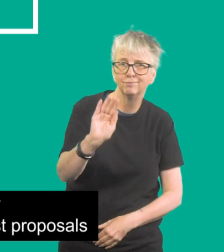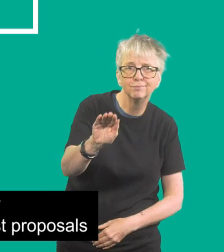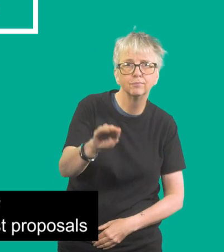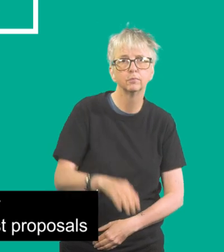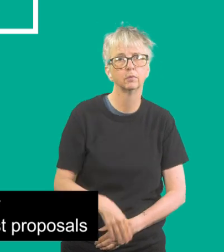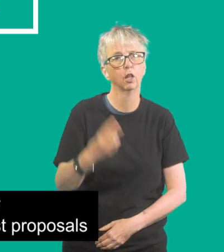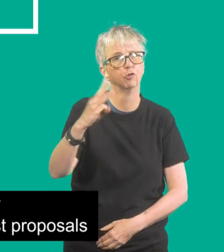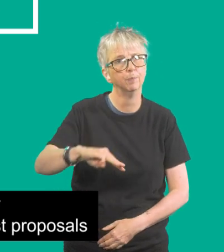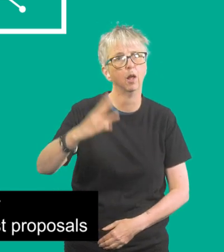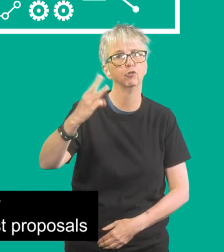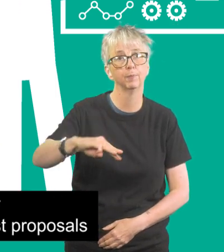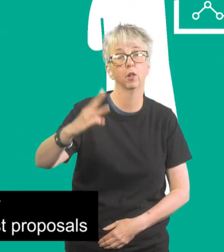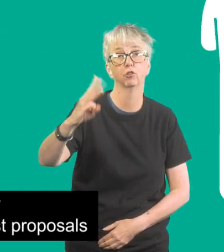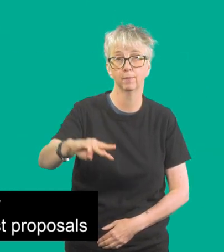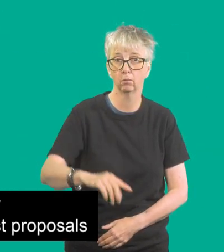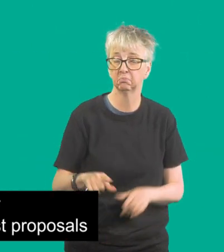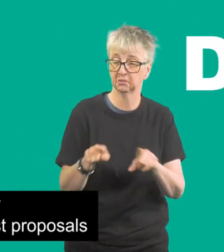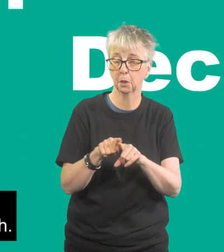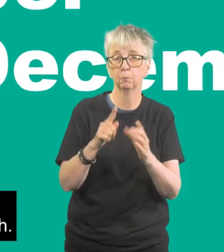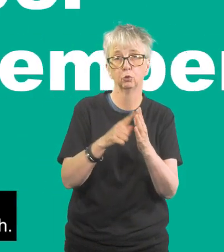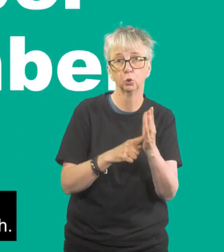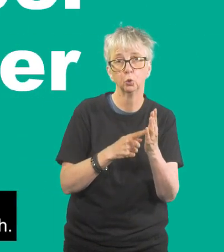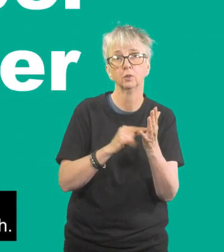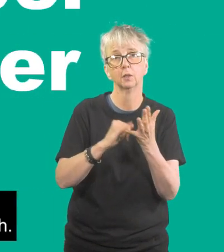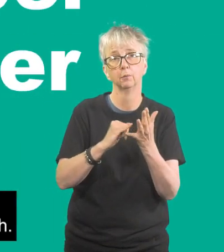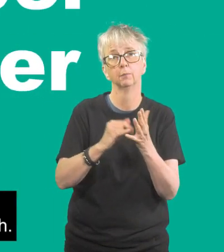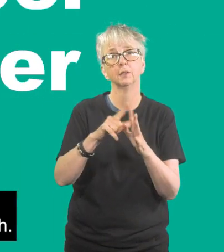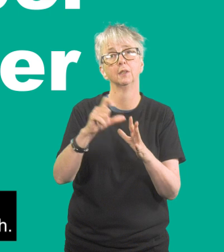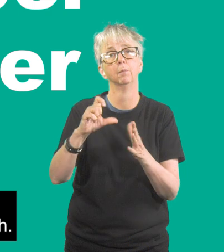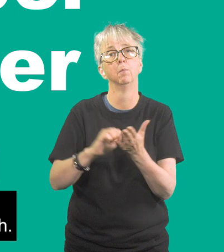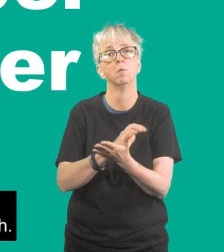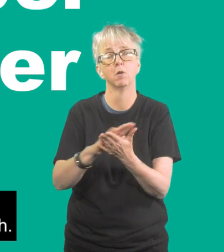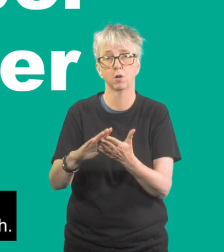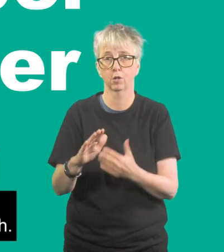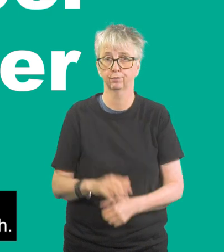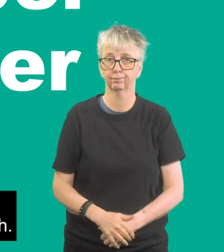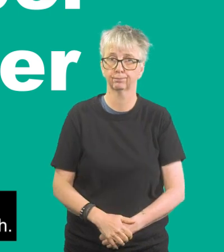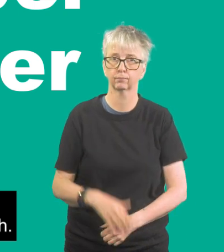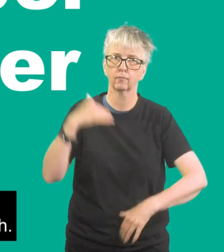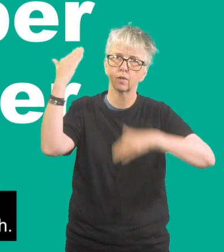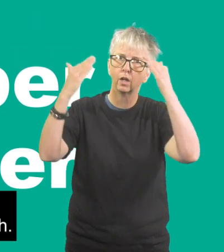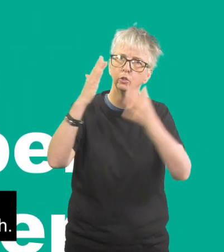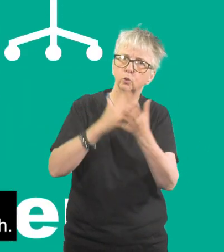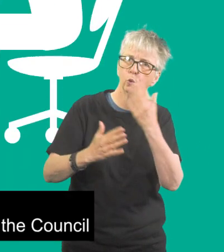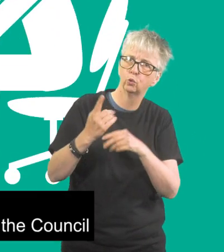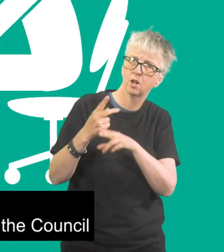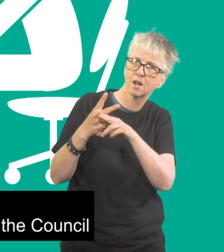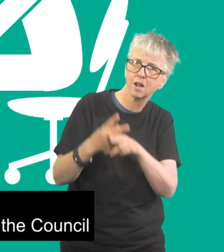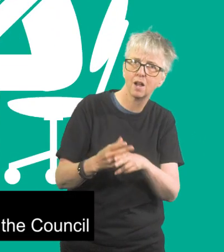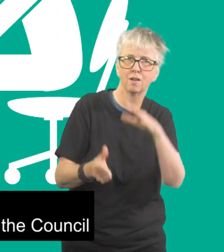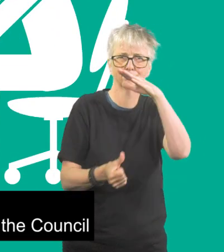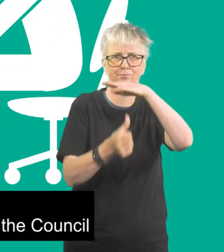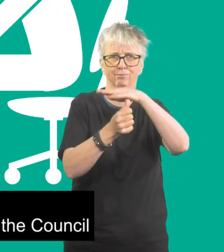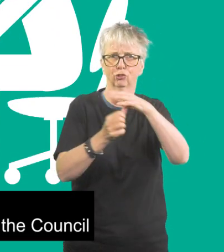Accessible Information Provider will then provide estimates for work request proposals at the end of June, September, December and March.